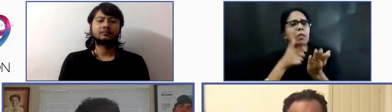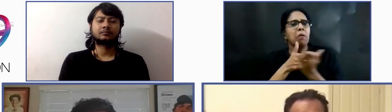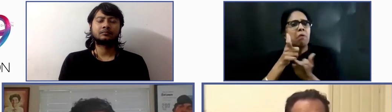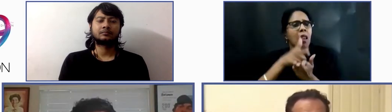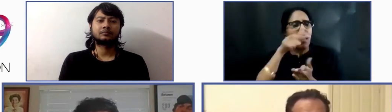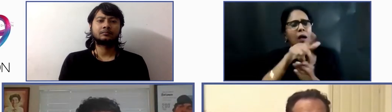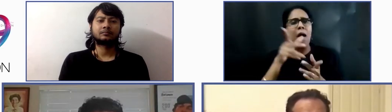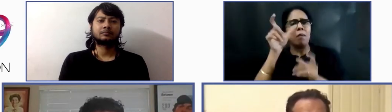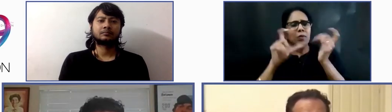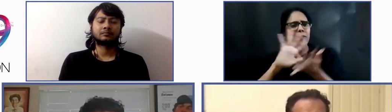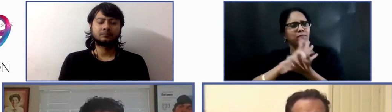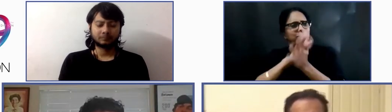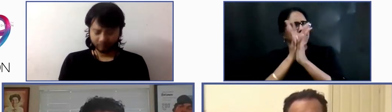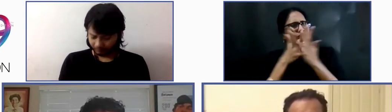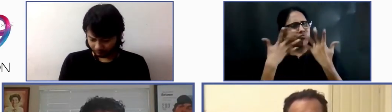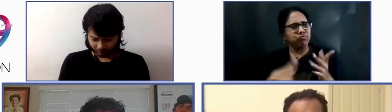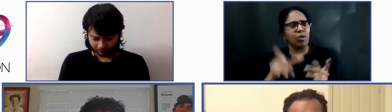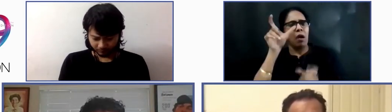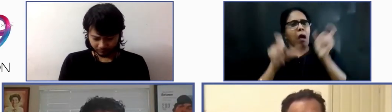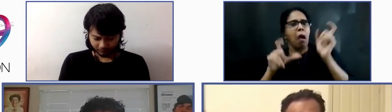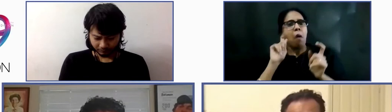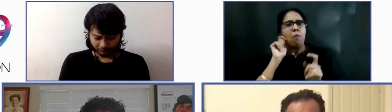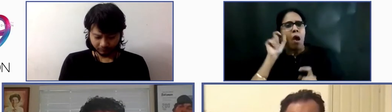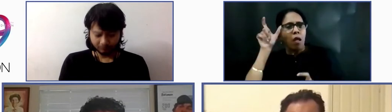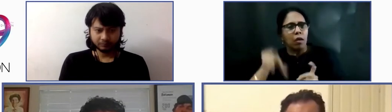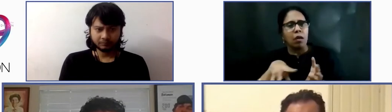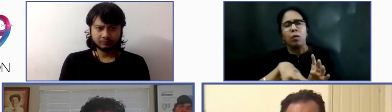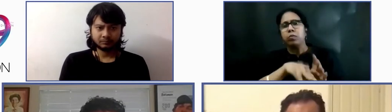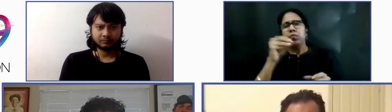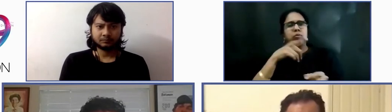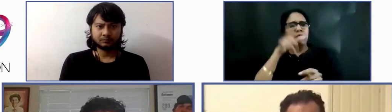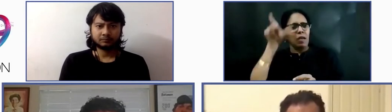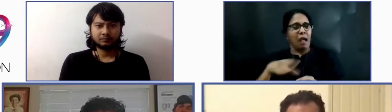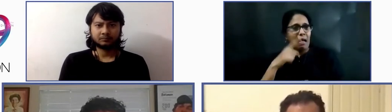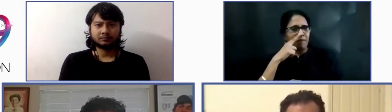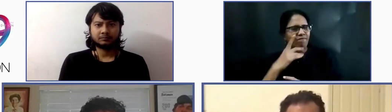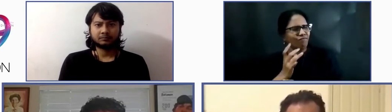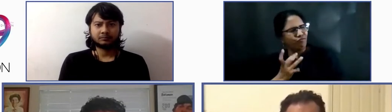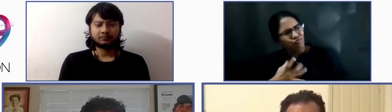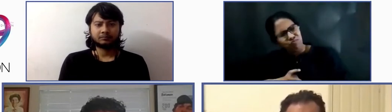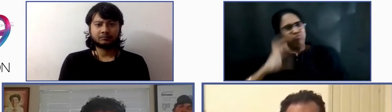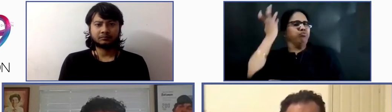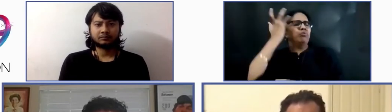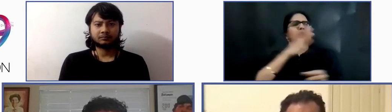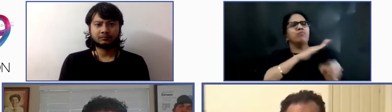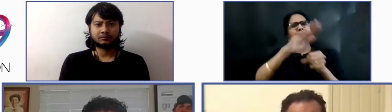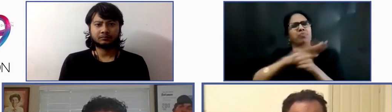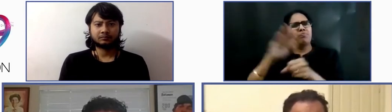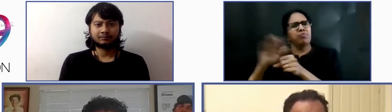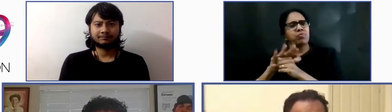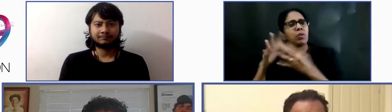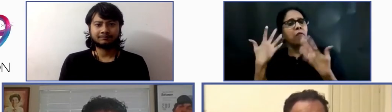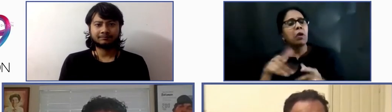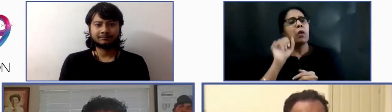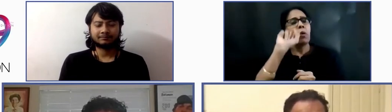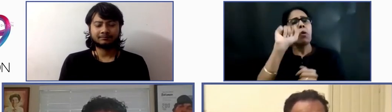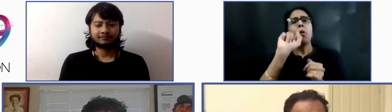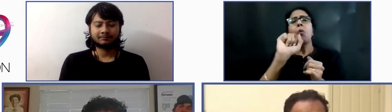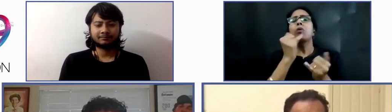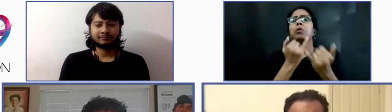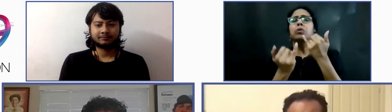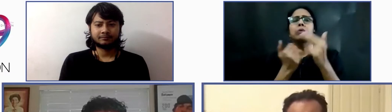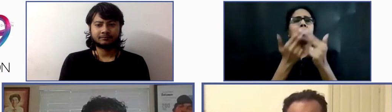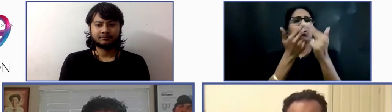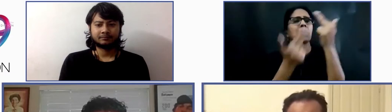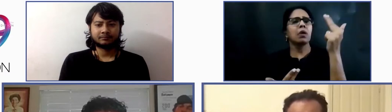raped and brought every man and young boy out and shot them dead. That was her story. And through the movie,